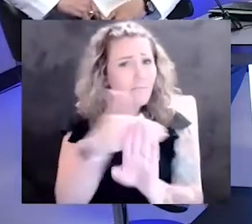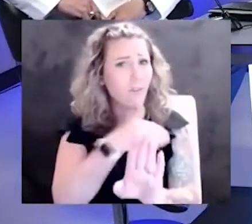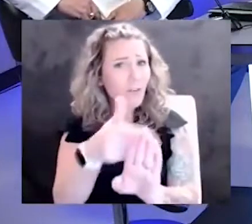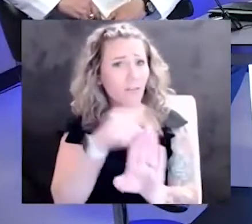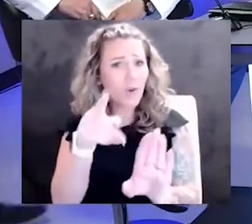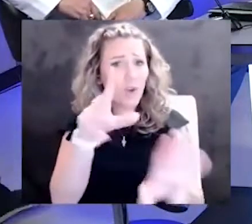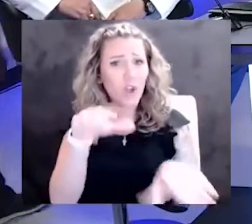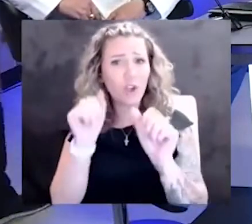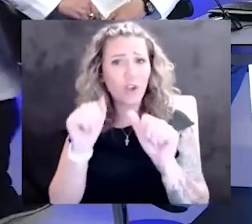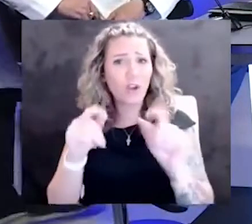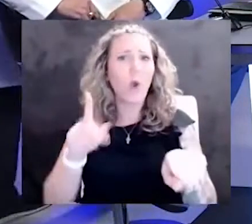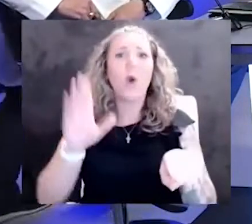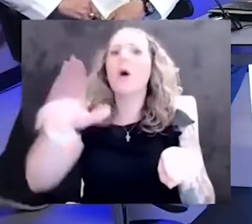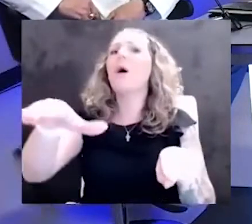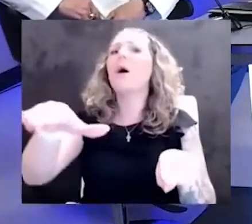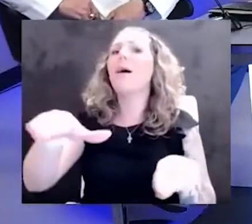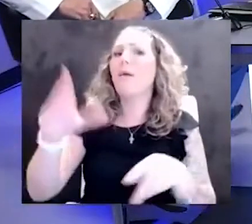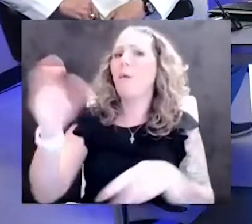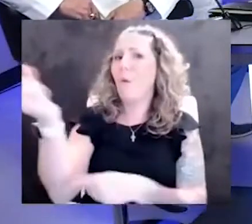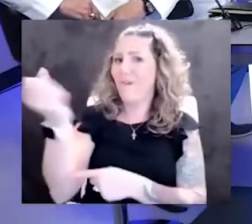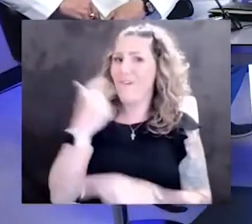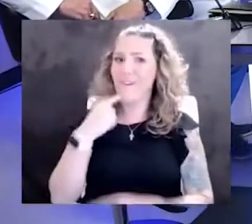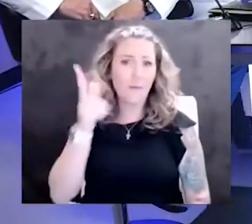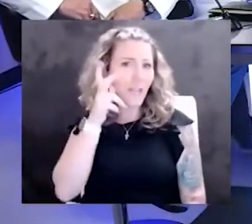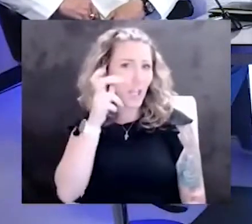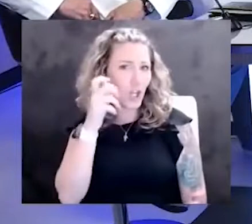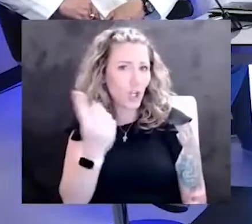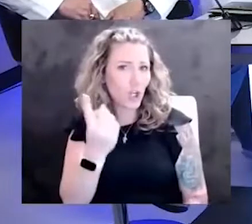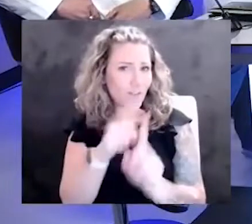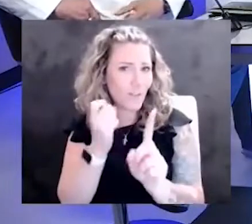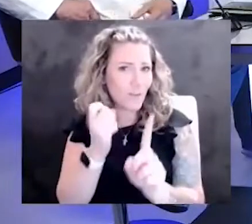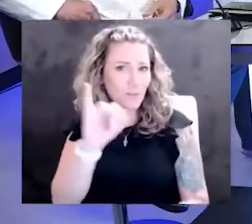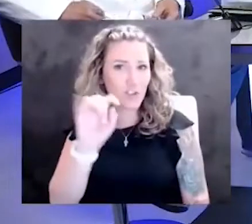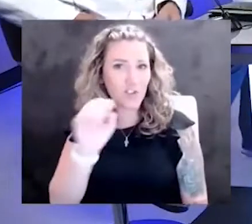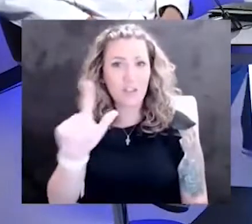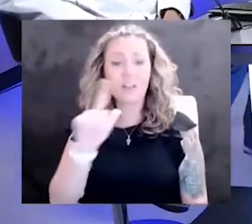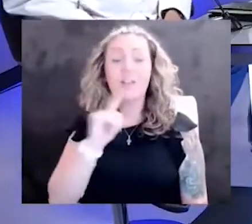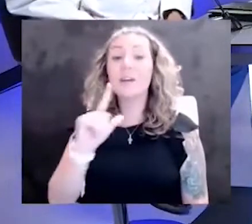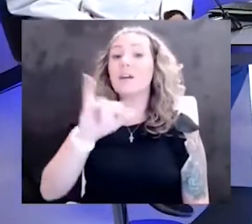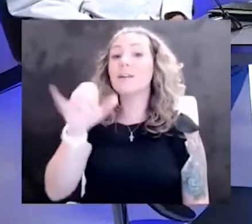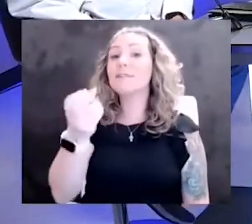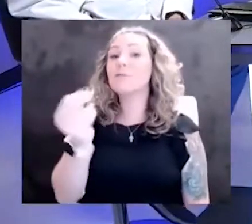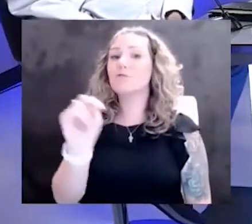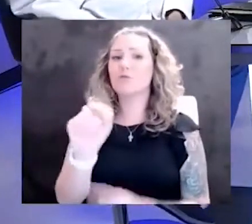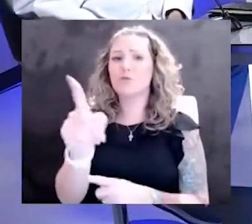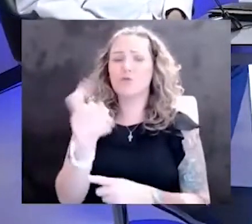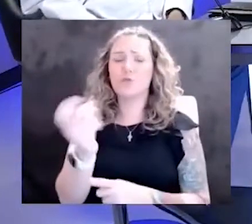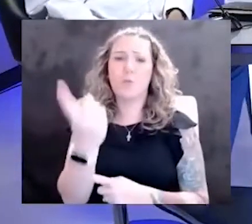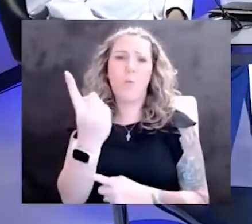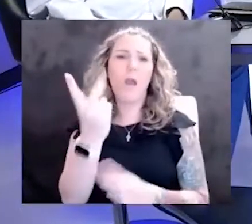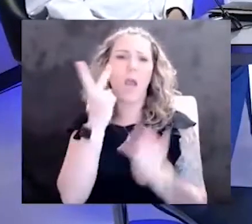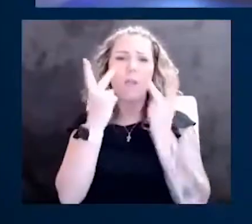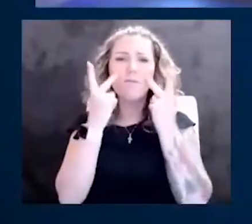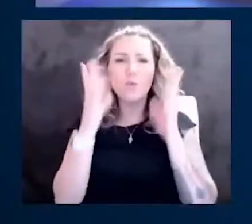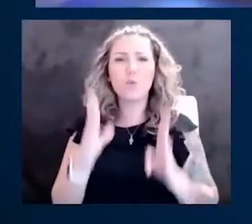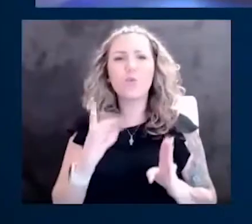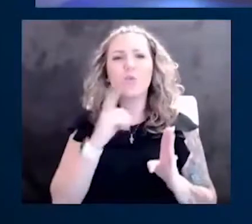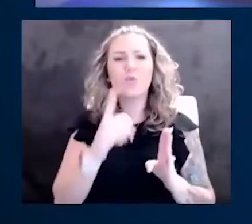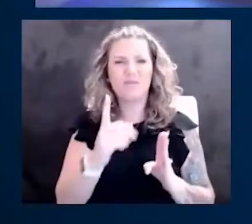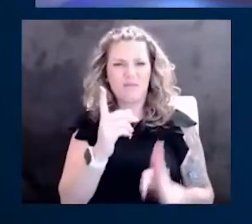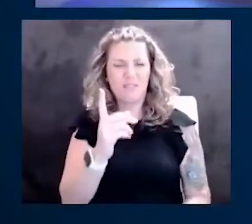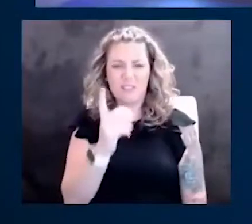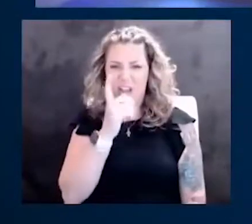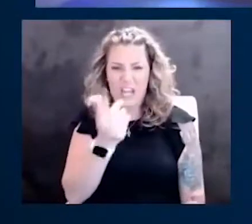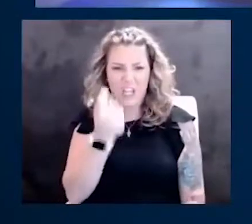Hey, yeah. Paul, hang on for just a second. I think I'm hearing something from Jill. Yeah, Gene is one of our viewers, and he doesn't understand why that doesn't look like all